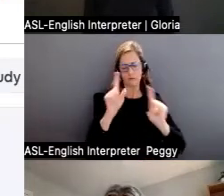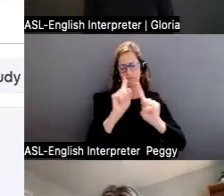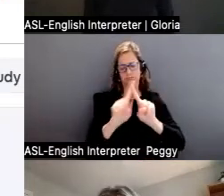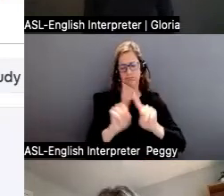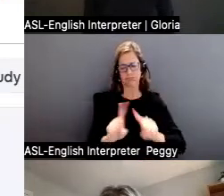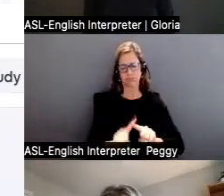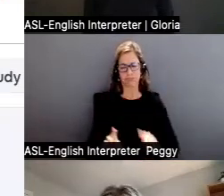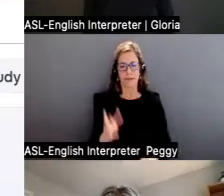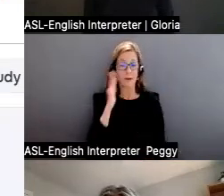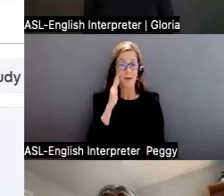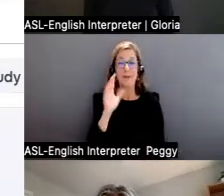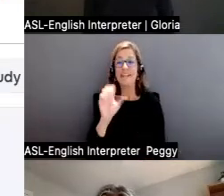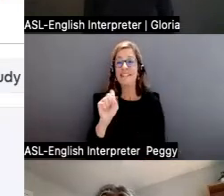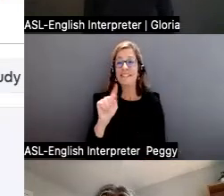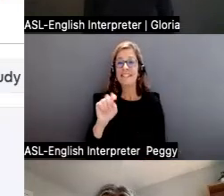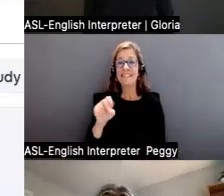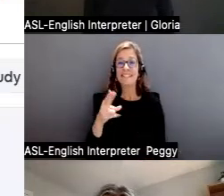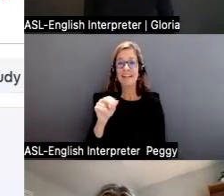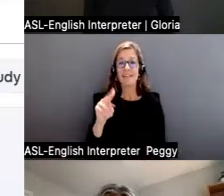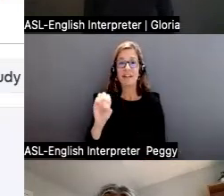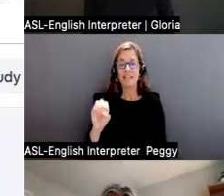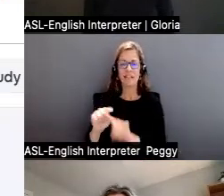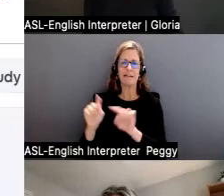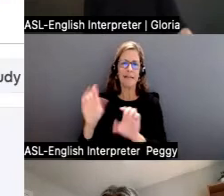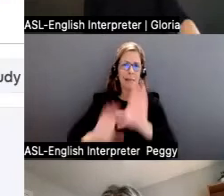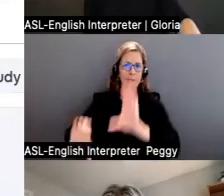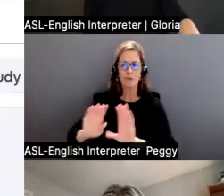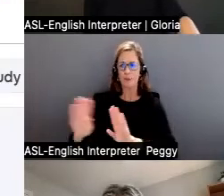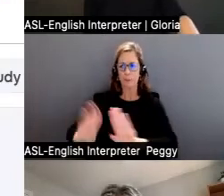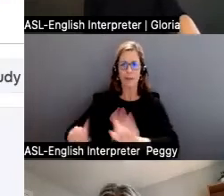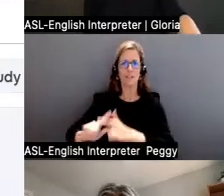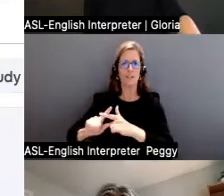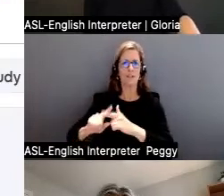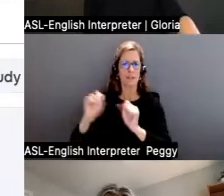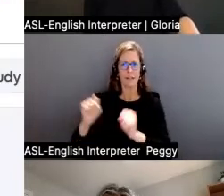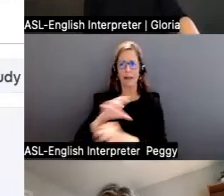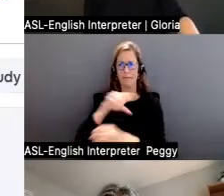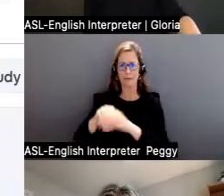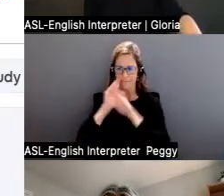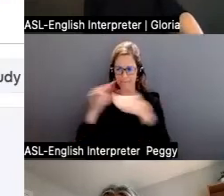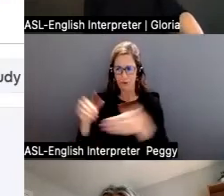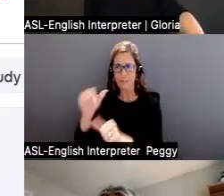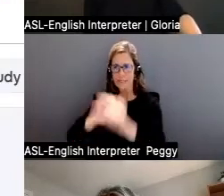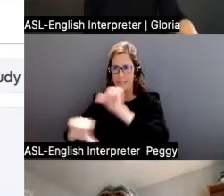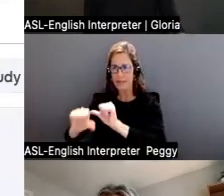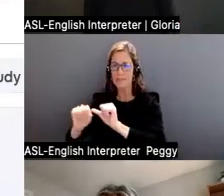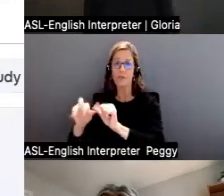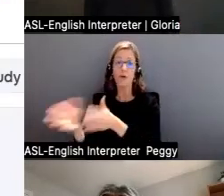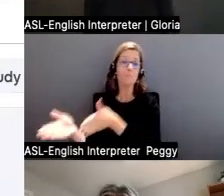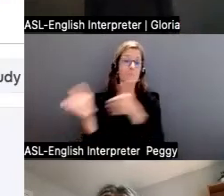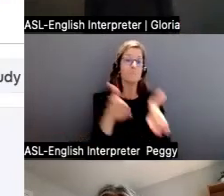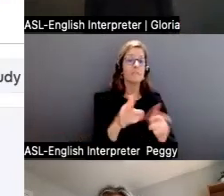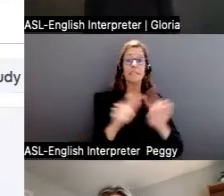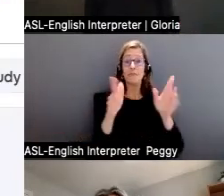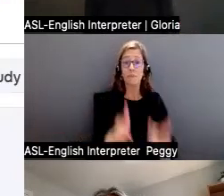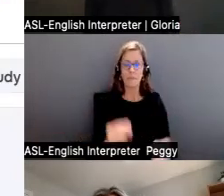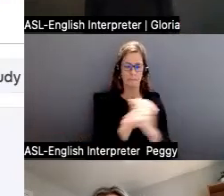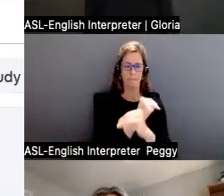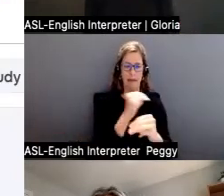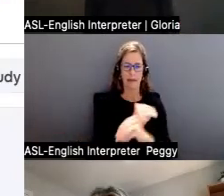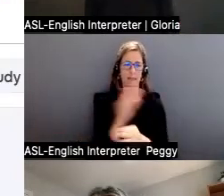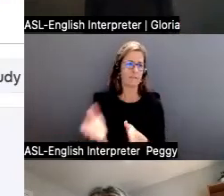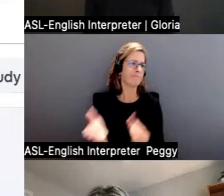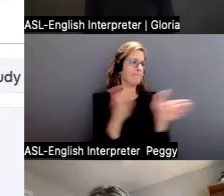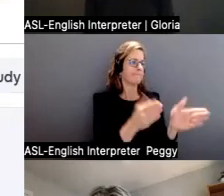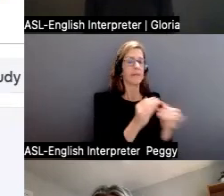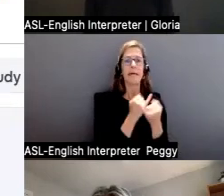chemistry, biology, so that's where you could put content like that. Other instructors can work around math, about independence. I have seen